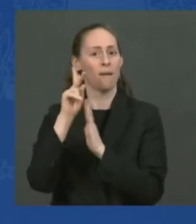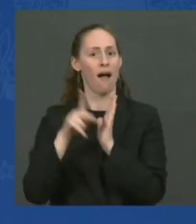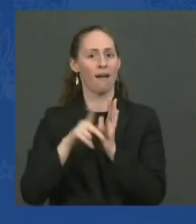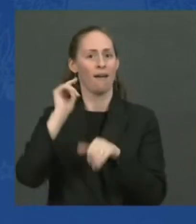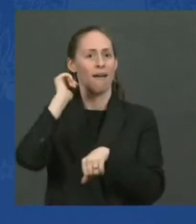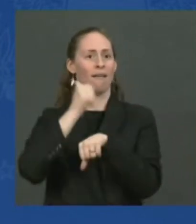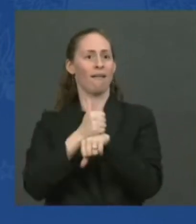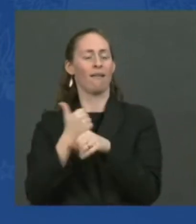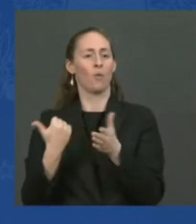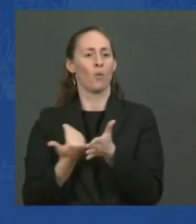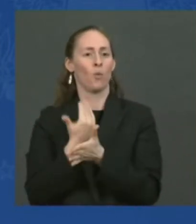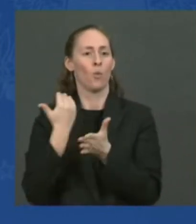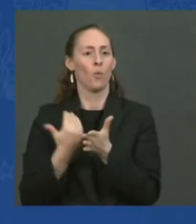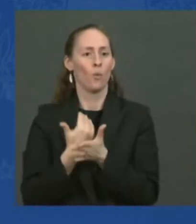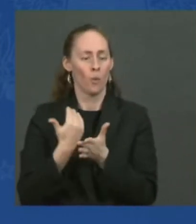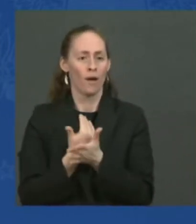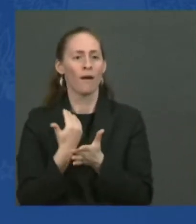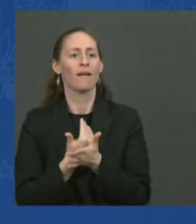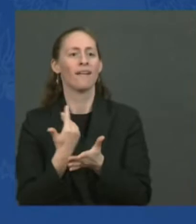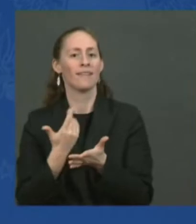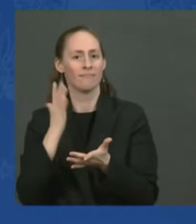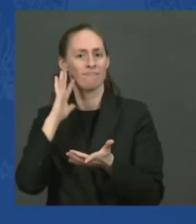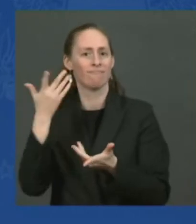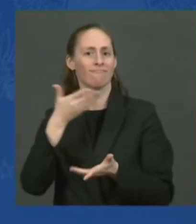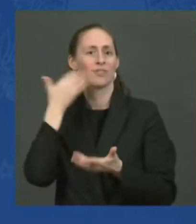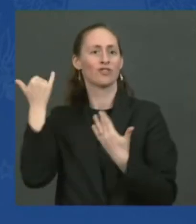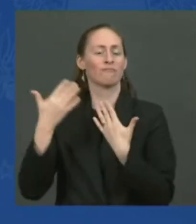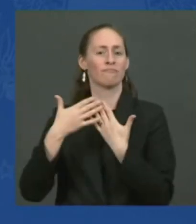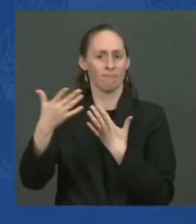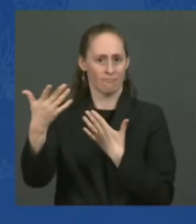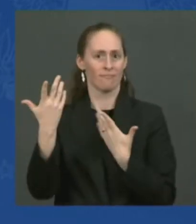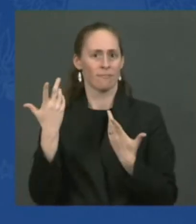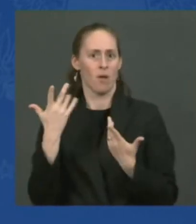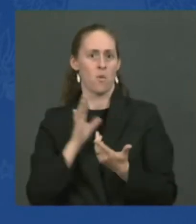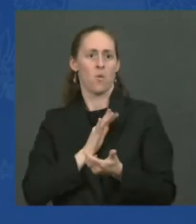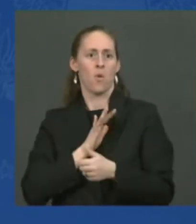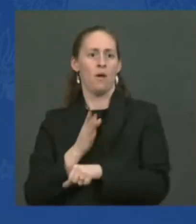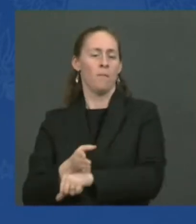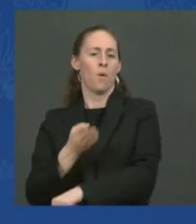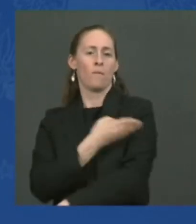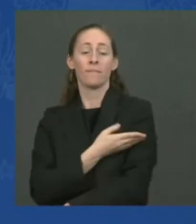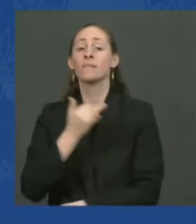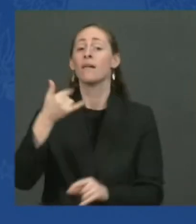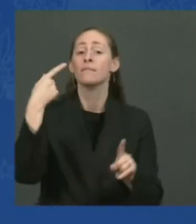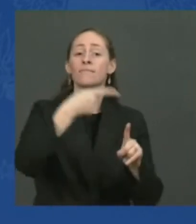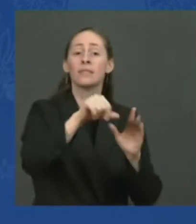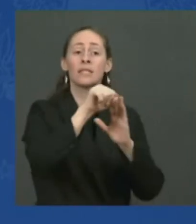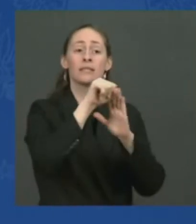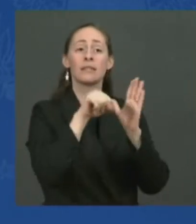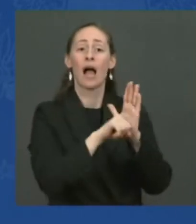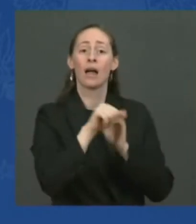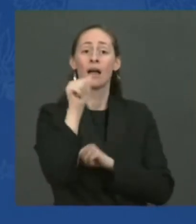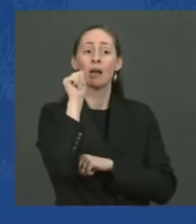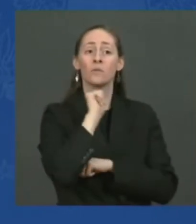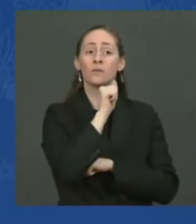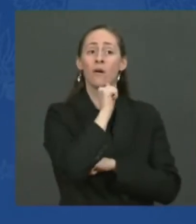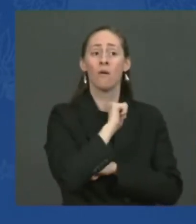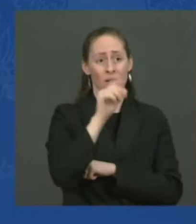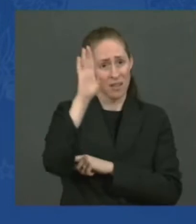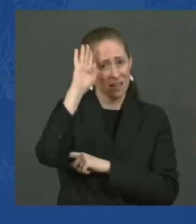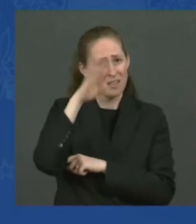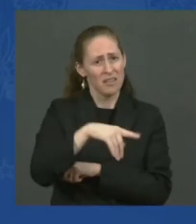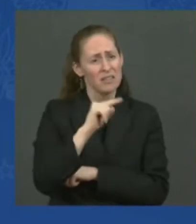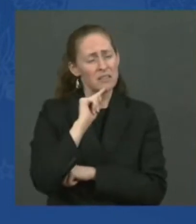big difference. States like Arizona that are confronting historic drought will see billions of dollars to strengthen water